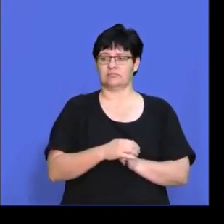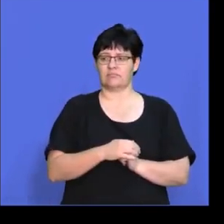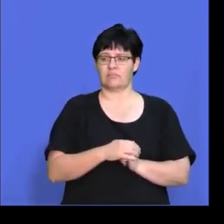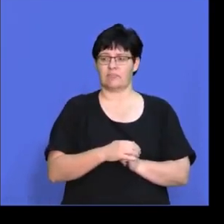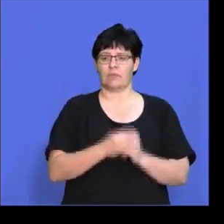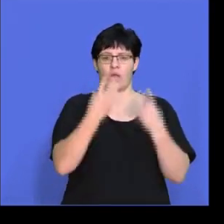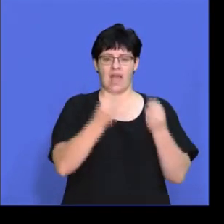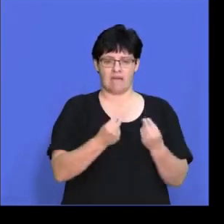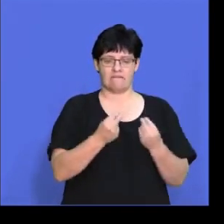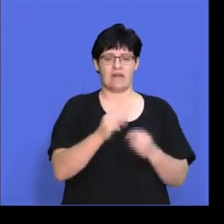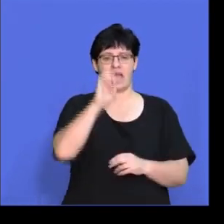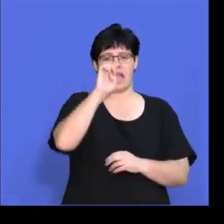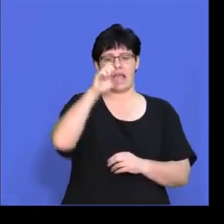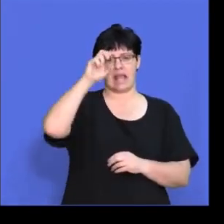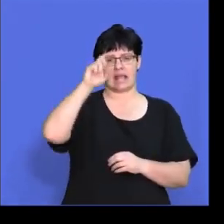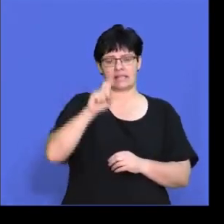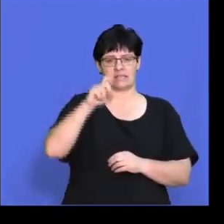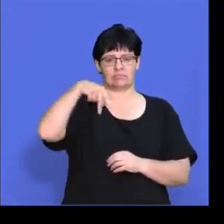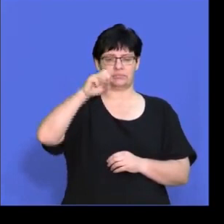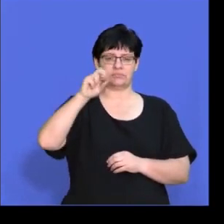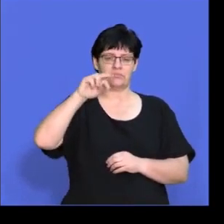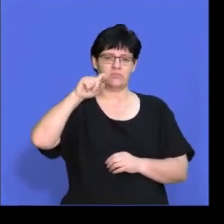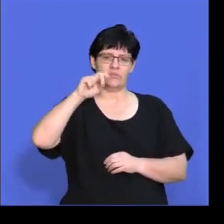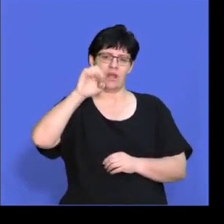and we have an exponential function over here